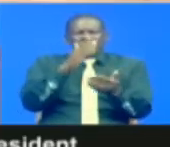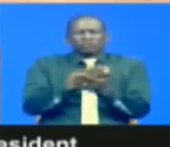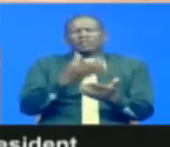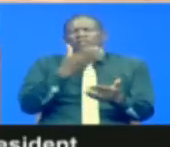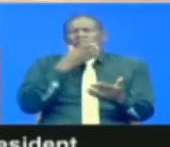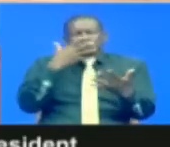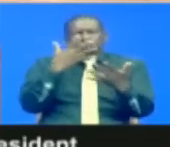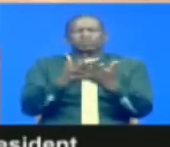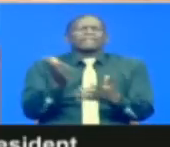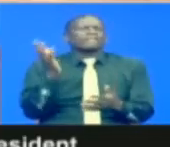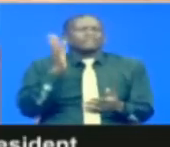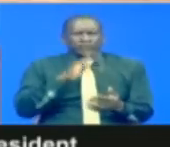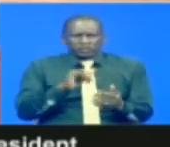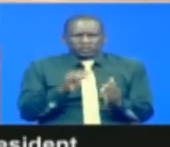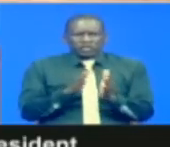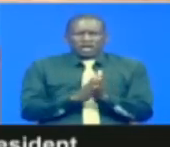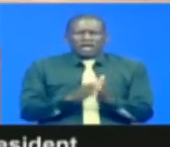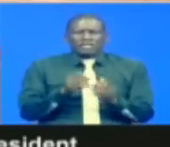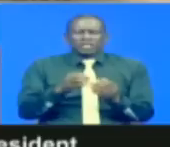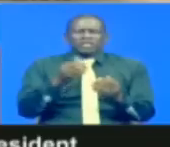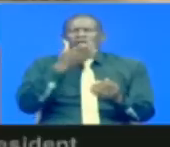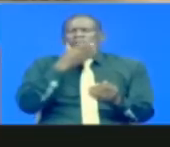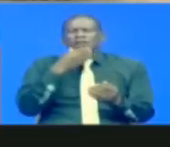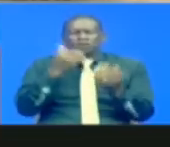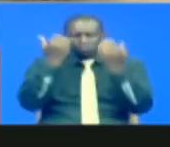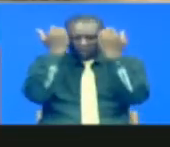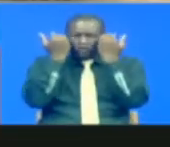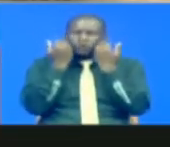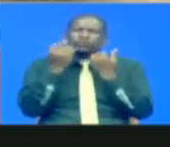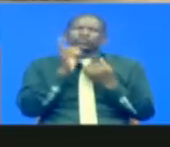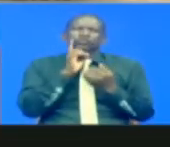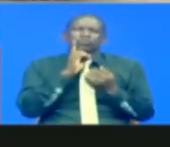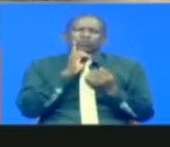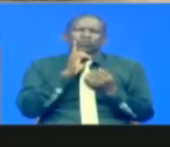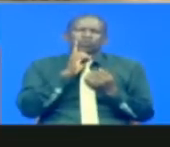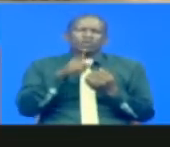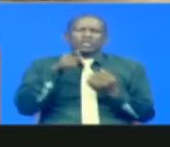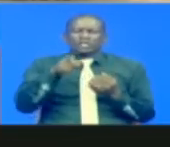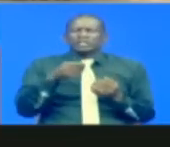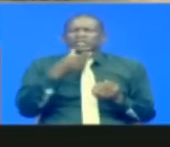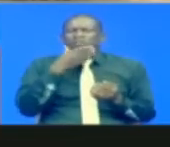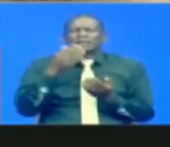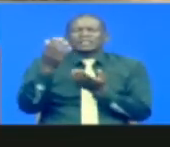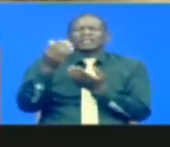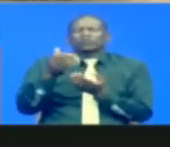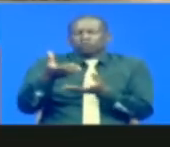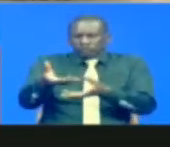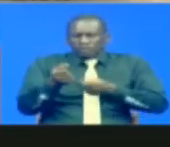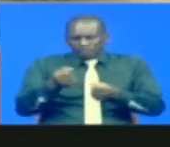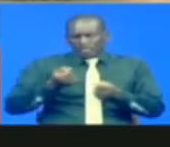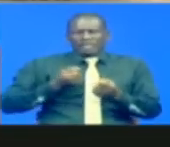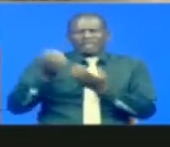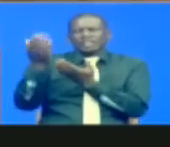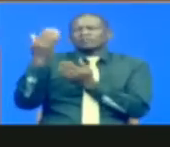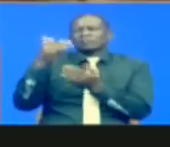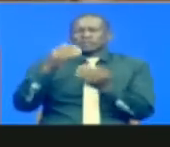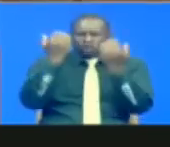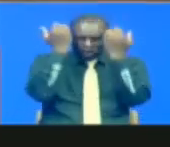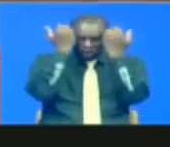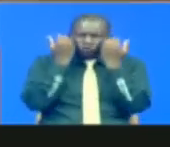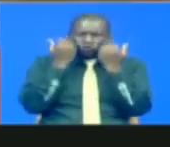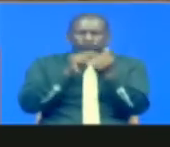talk and he'll be appearing in court tomorrow. He is expected to be presented in court on Friday.